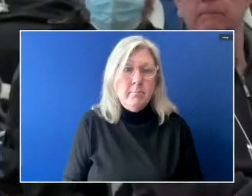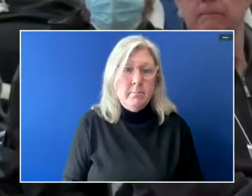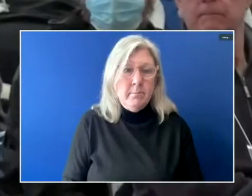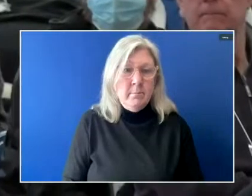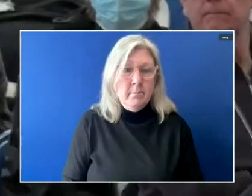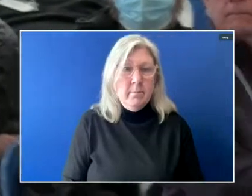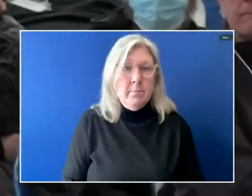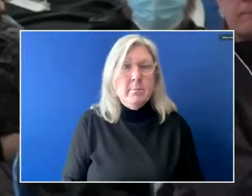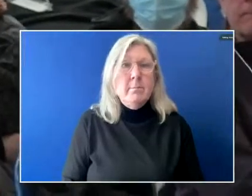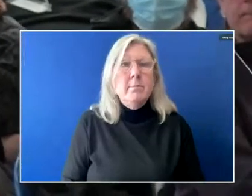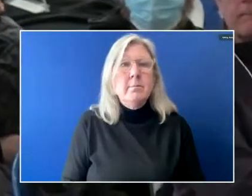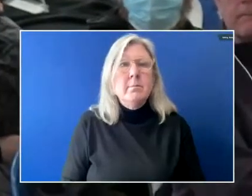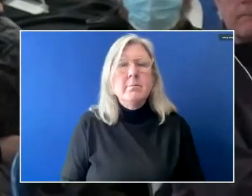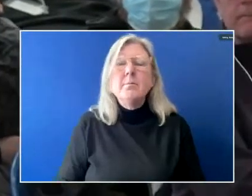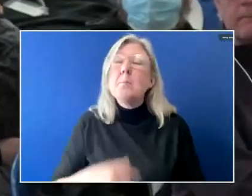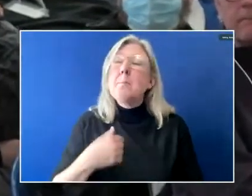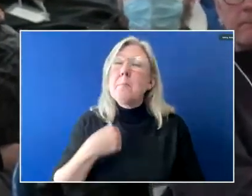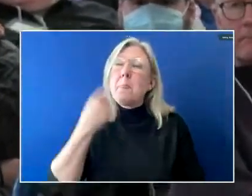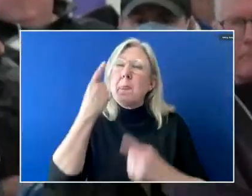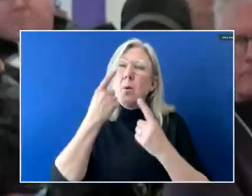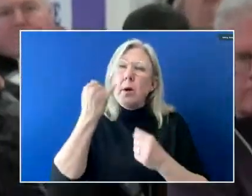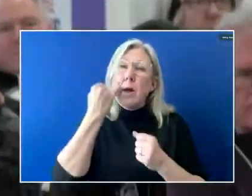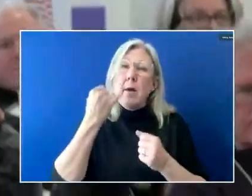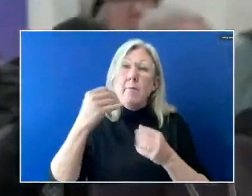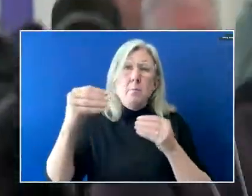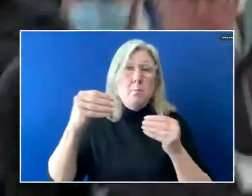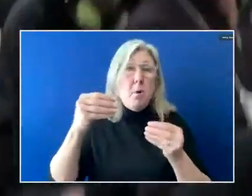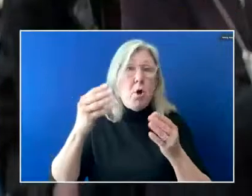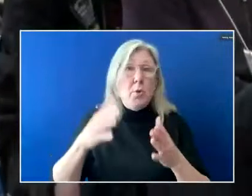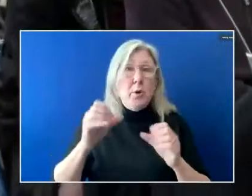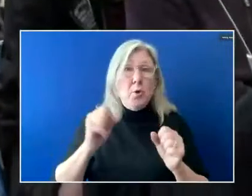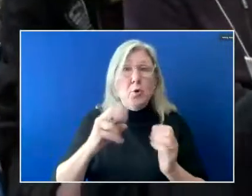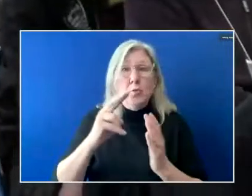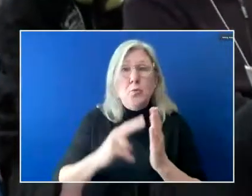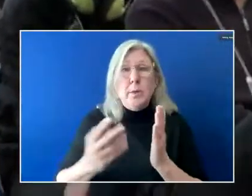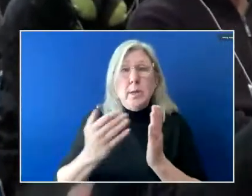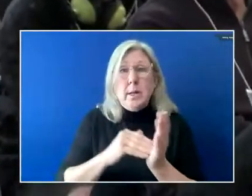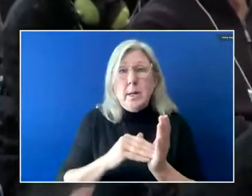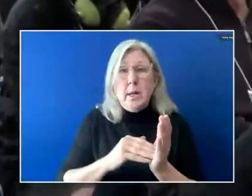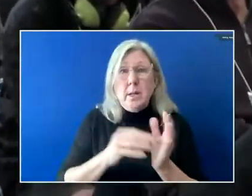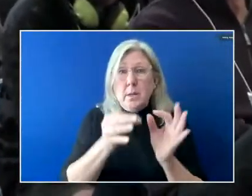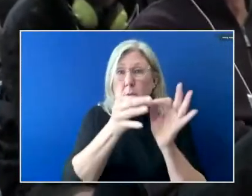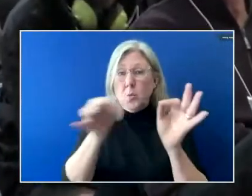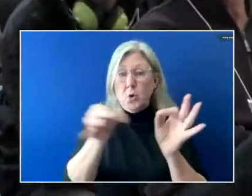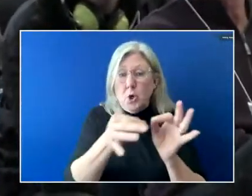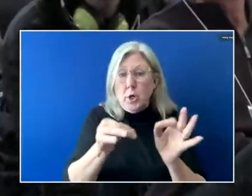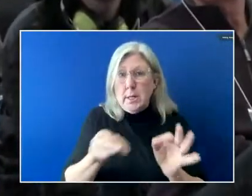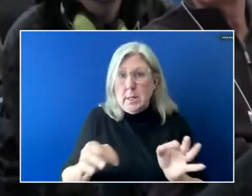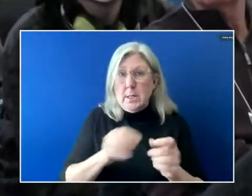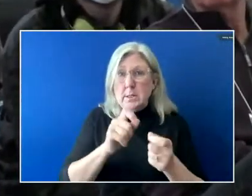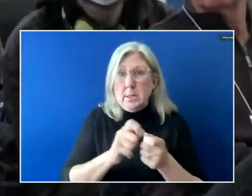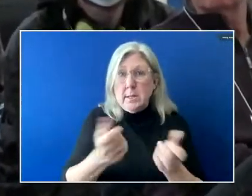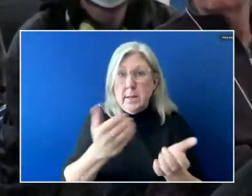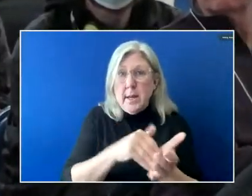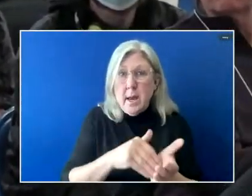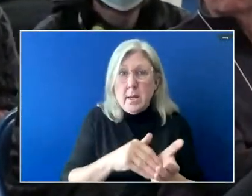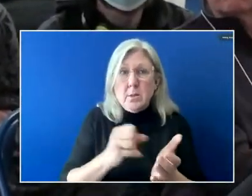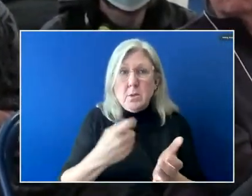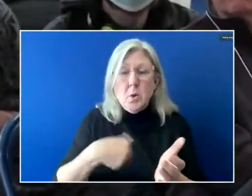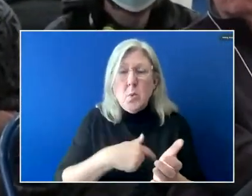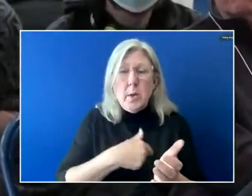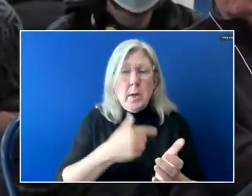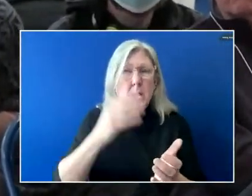gosage I was wondering if the moderator could please read back the wording exact wording again so that we can be aware of